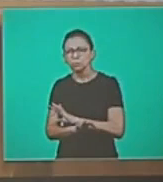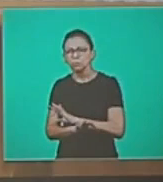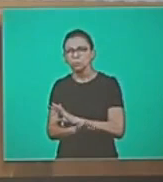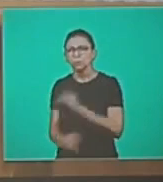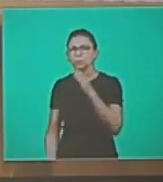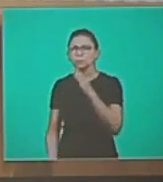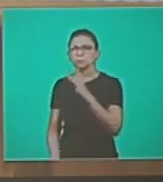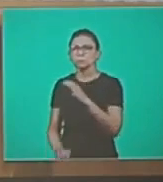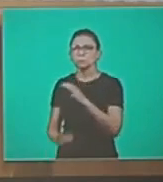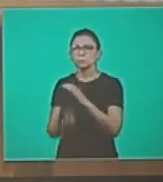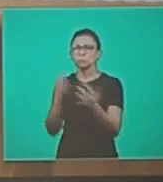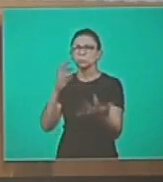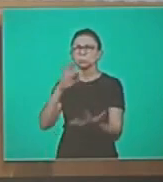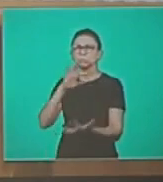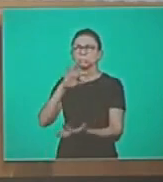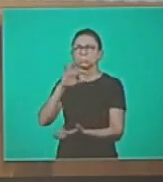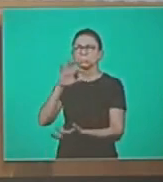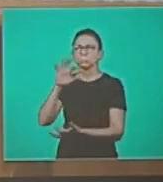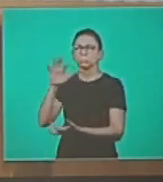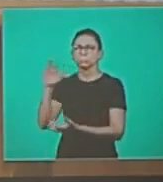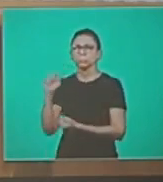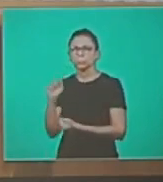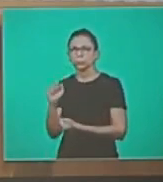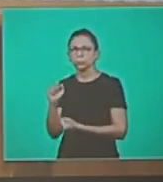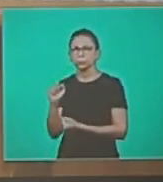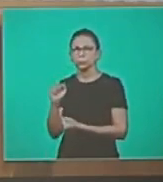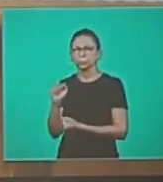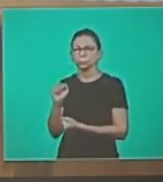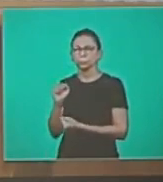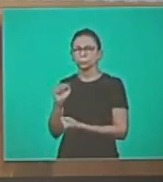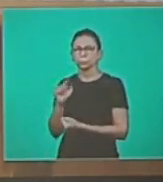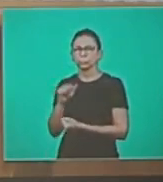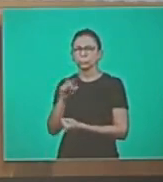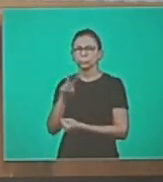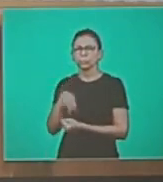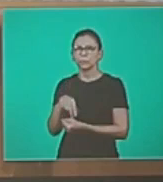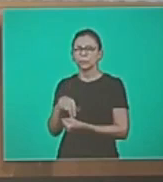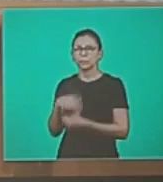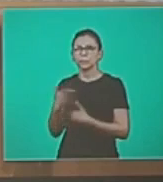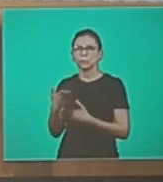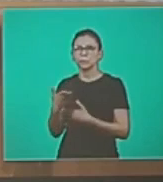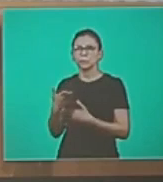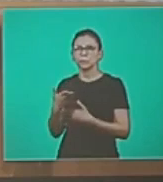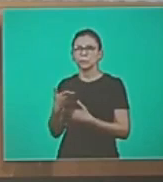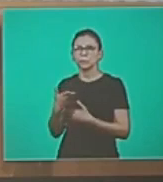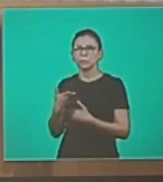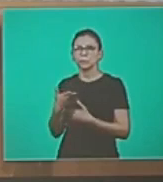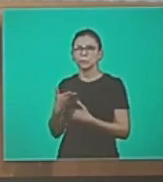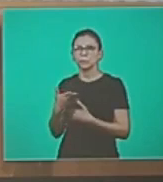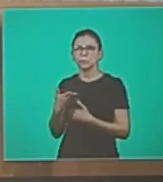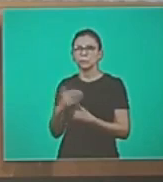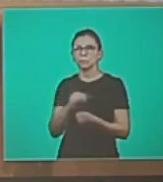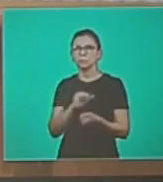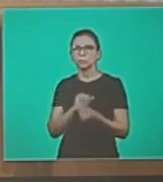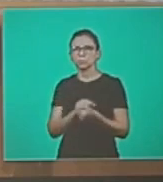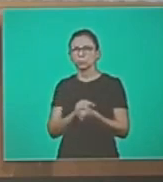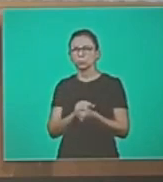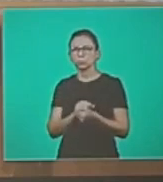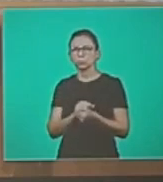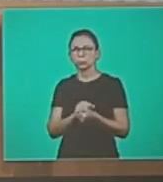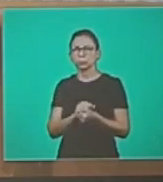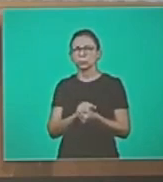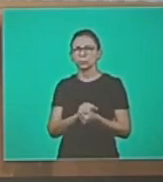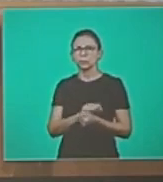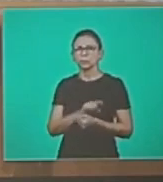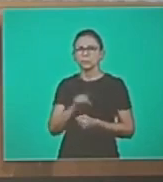so when you study the creation, later on, when you go to Proverbs, and you see